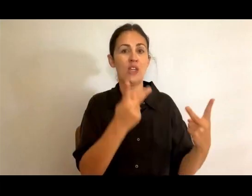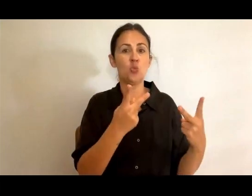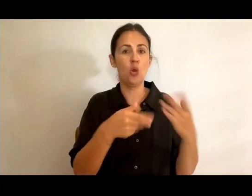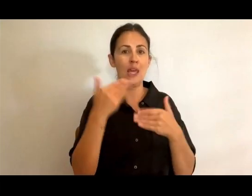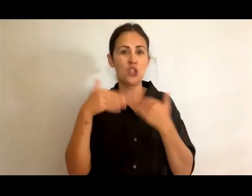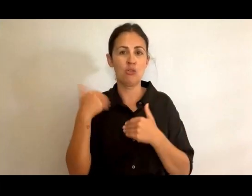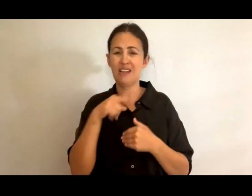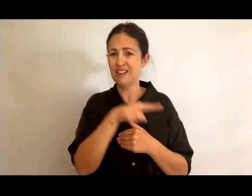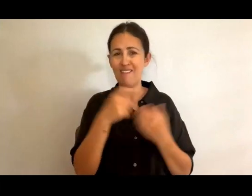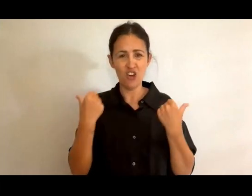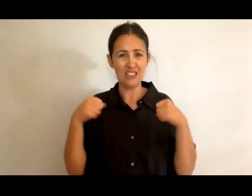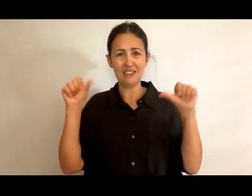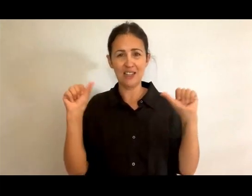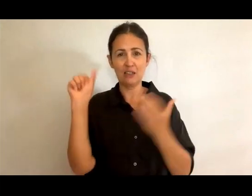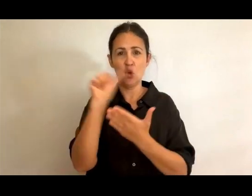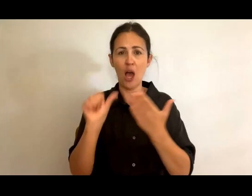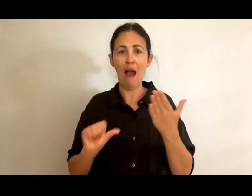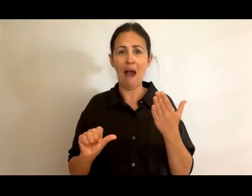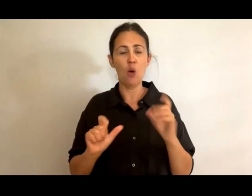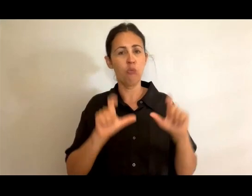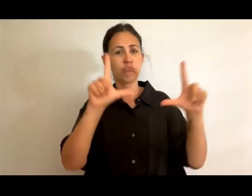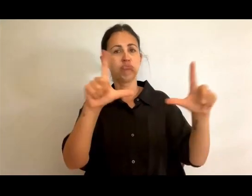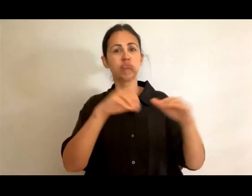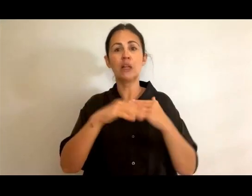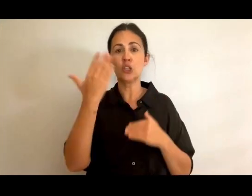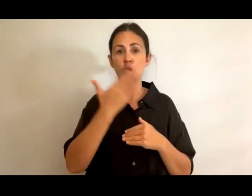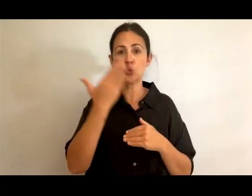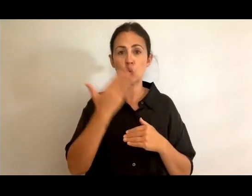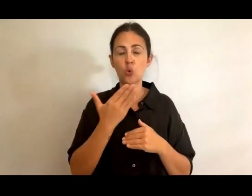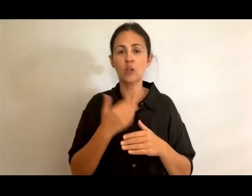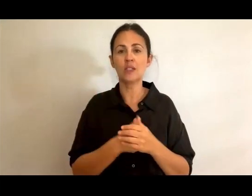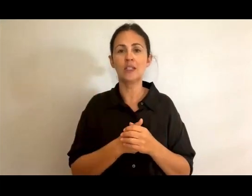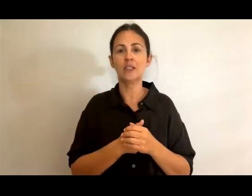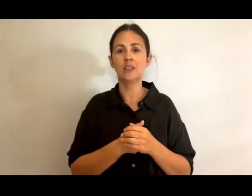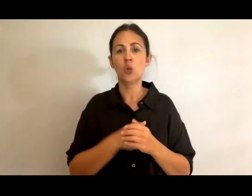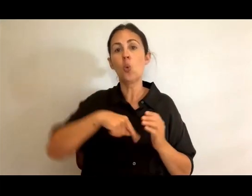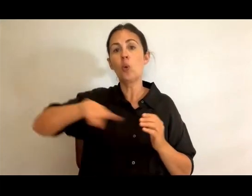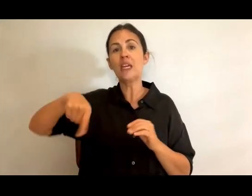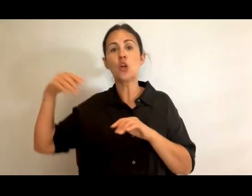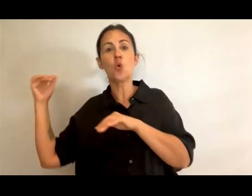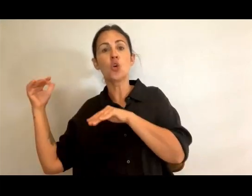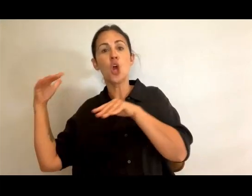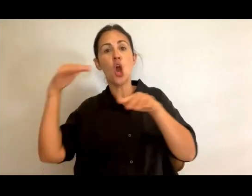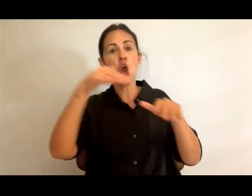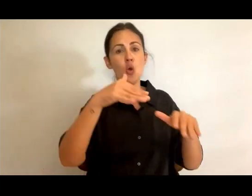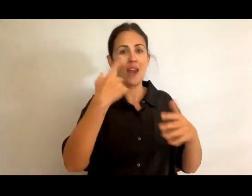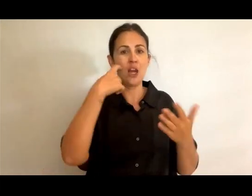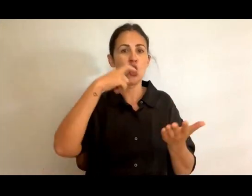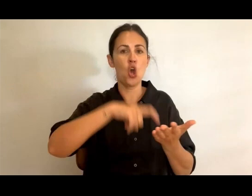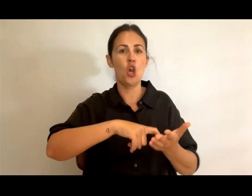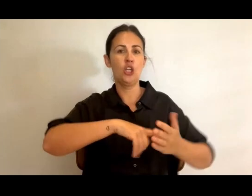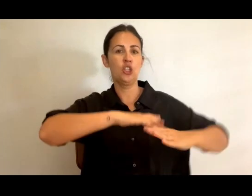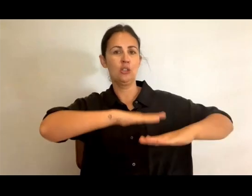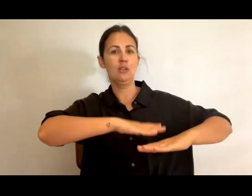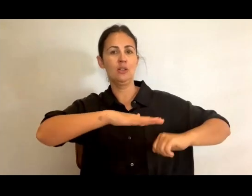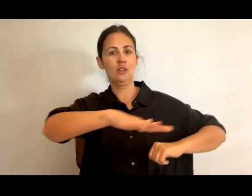school grounds, where we actually do have a place where we can acknowledge Indigenous First Nations. So when I